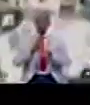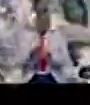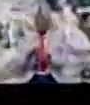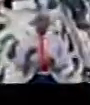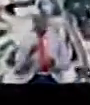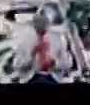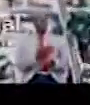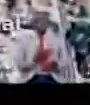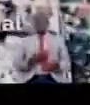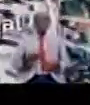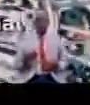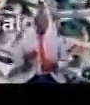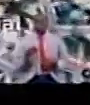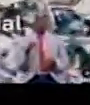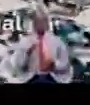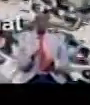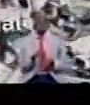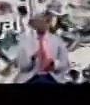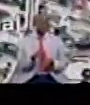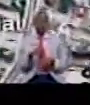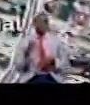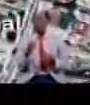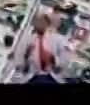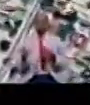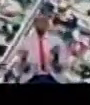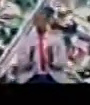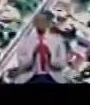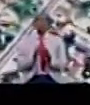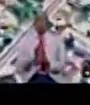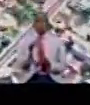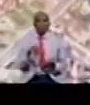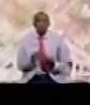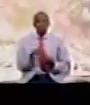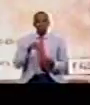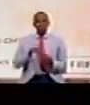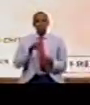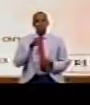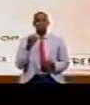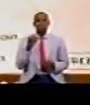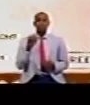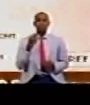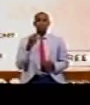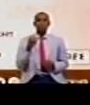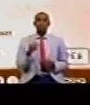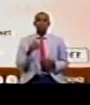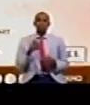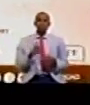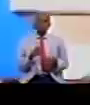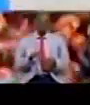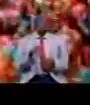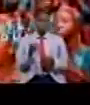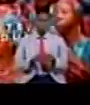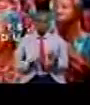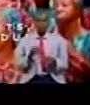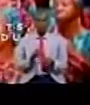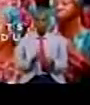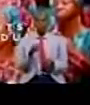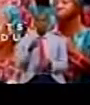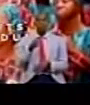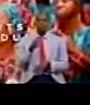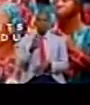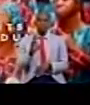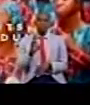O Lord. Father, visit our homes, O Lord, and make our partners very highly spiritual, O Lord, so that